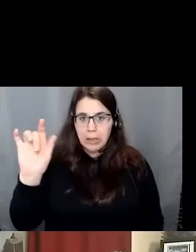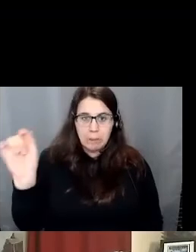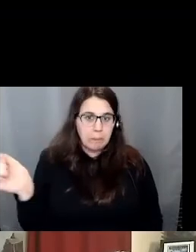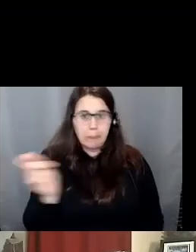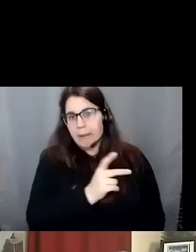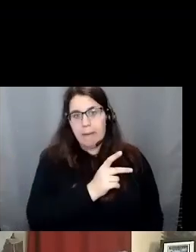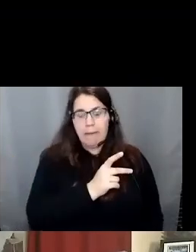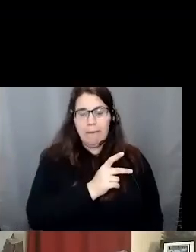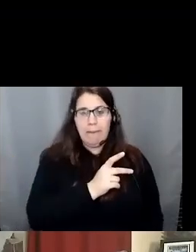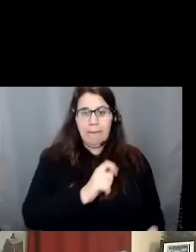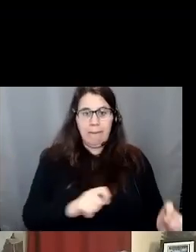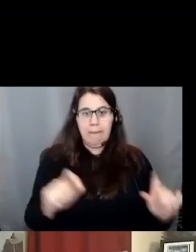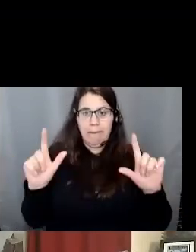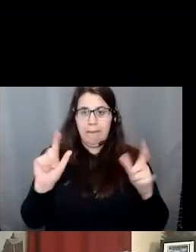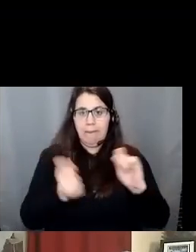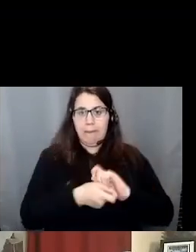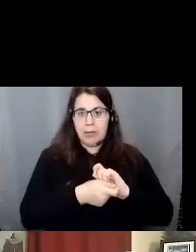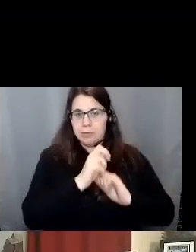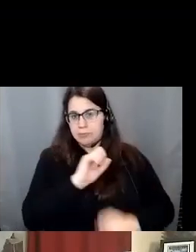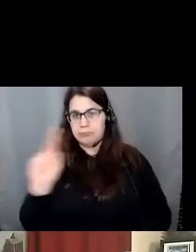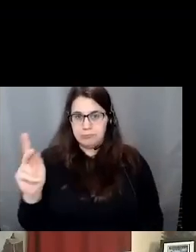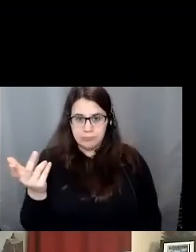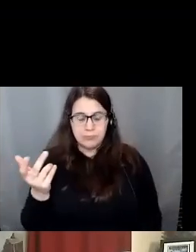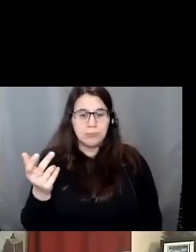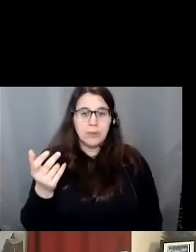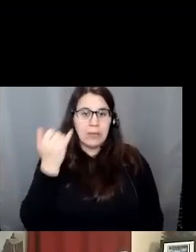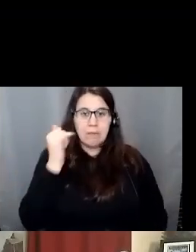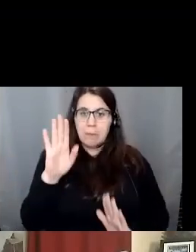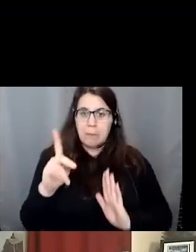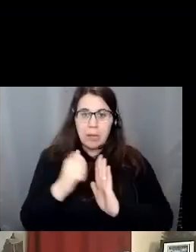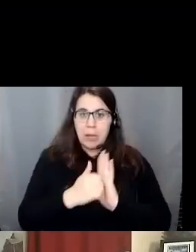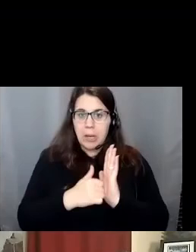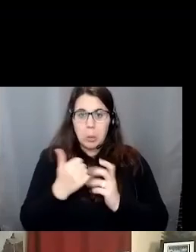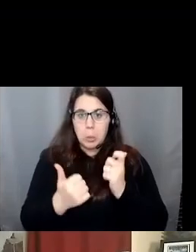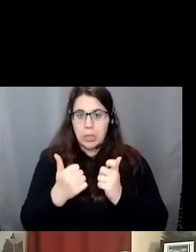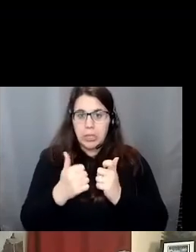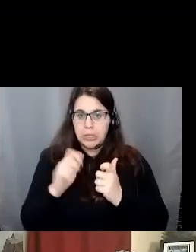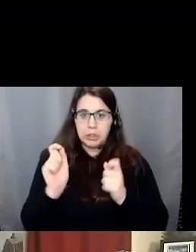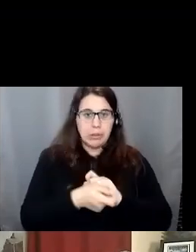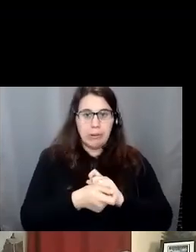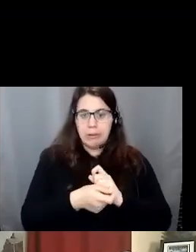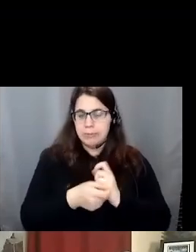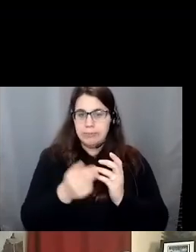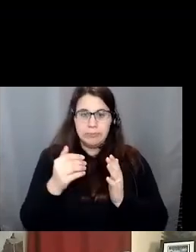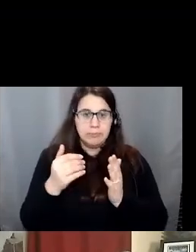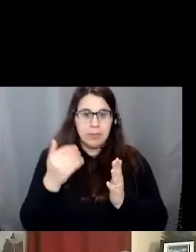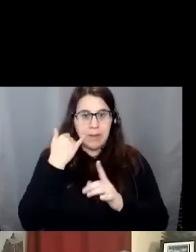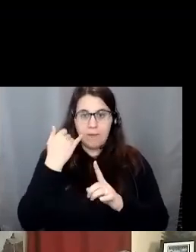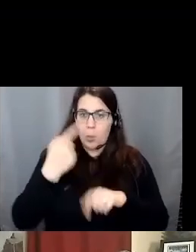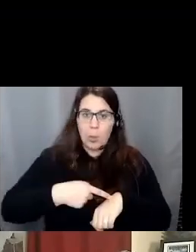step and you could change it. So if I wanted to change the bank account it was coming from, the frequency, that it was a